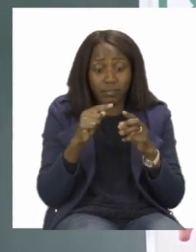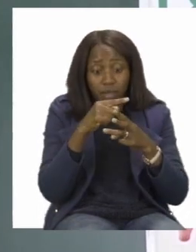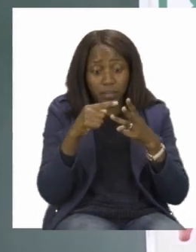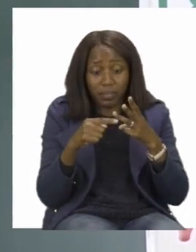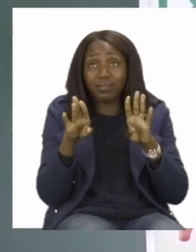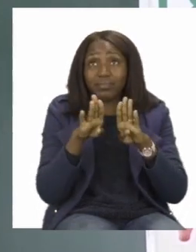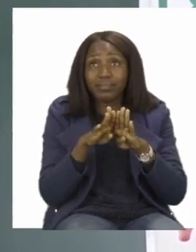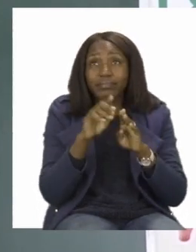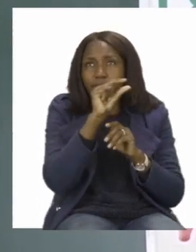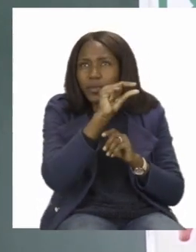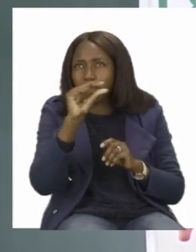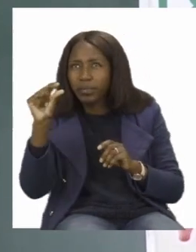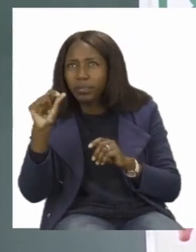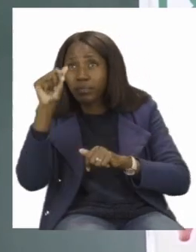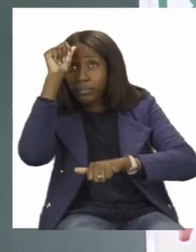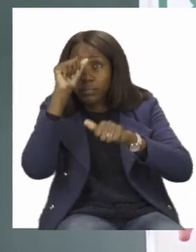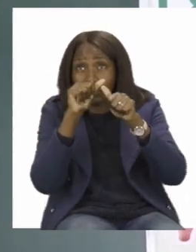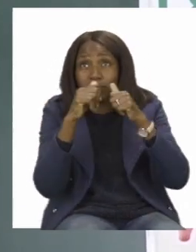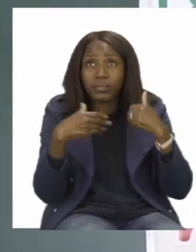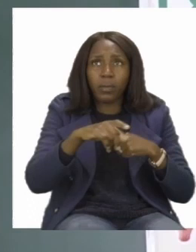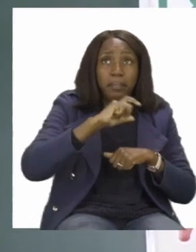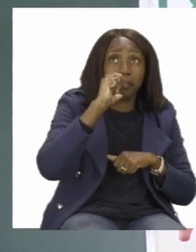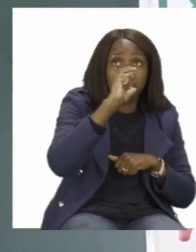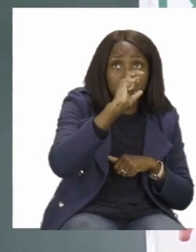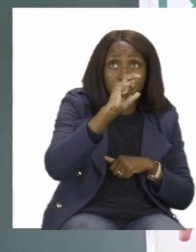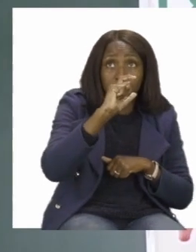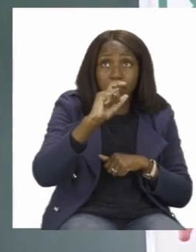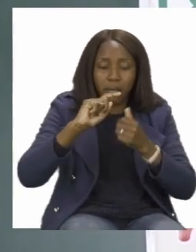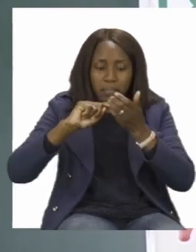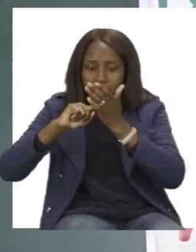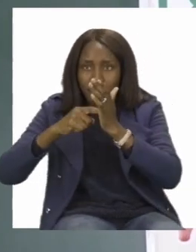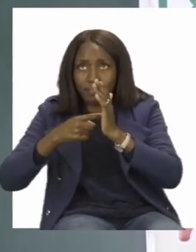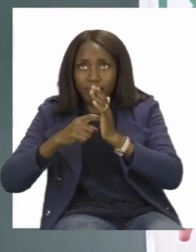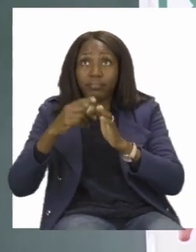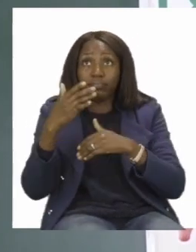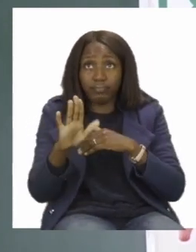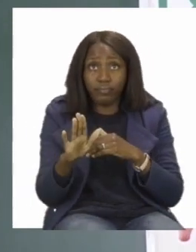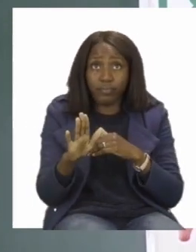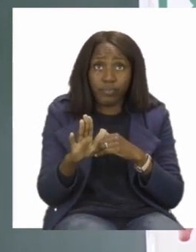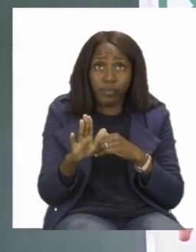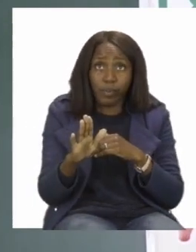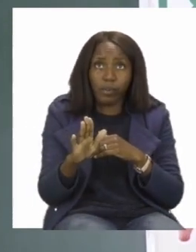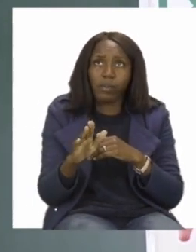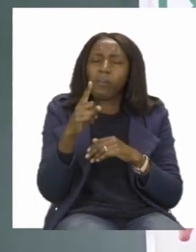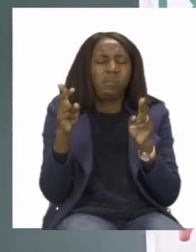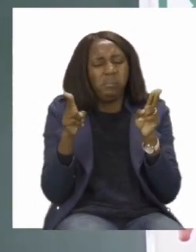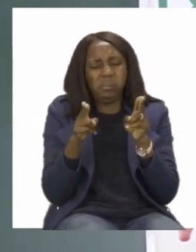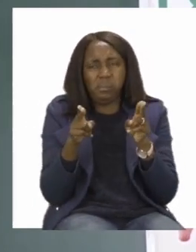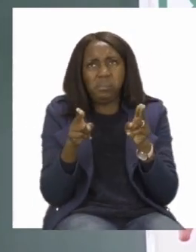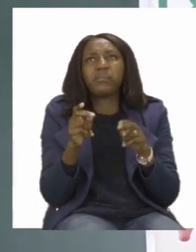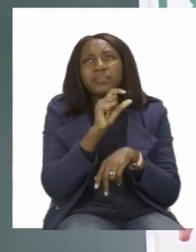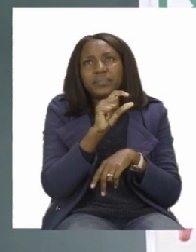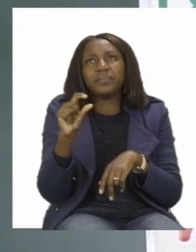how you make your sentences. You need to start by making it in your head, and then after you have made a sentence in your head, say